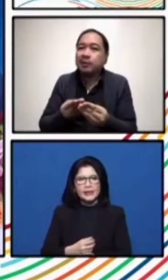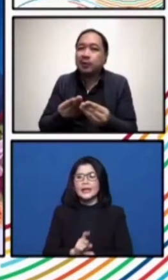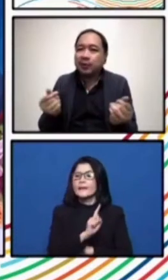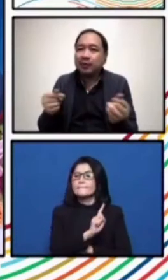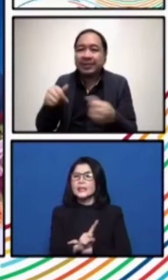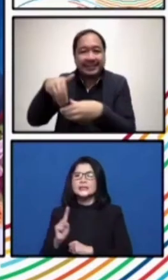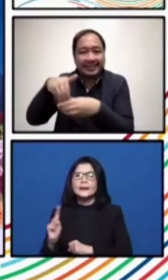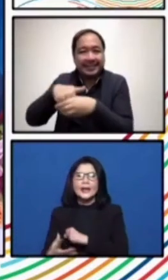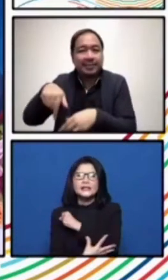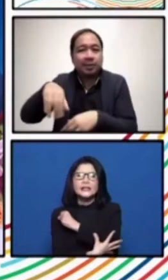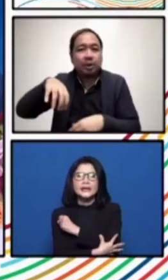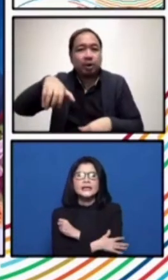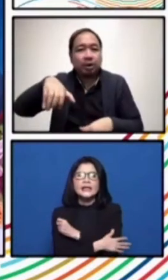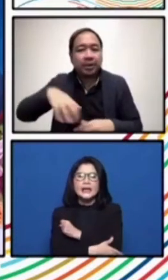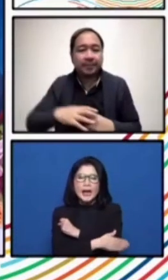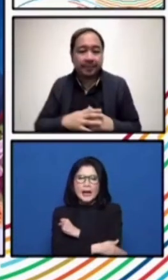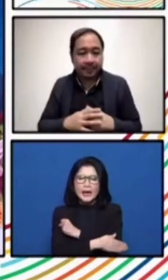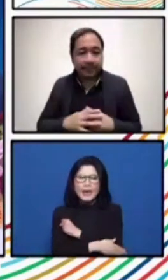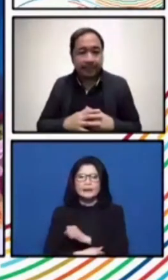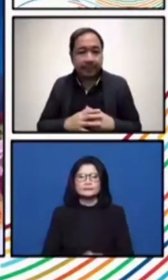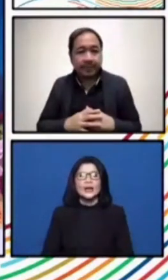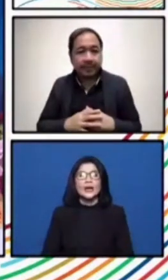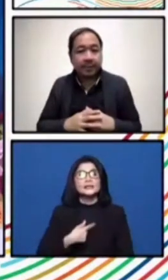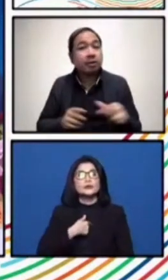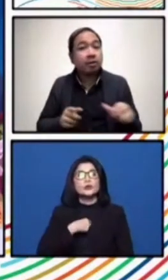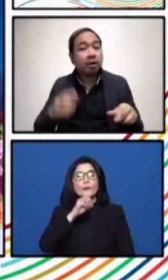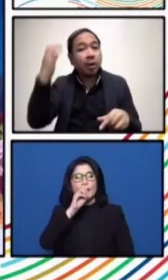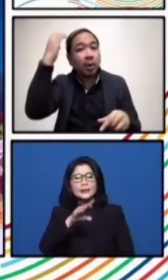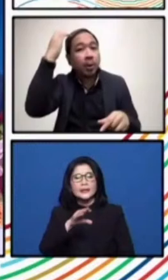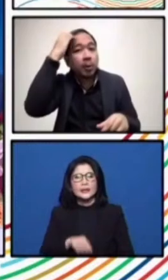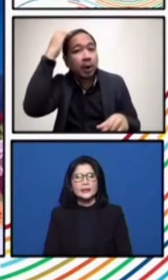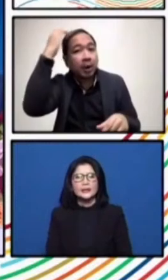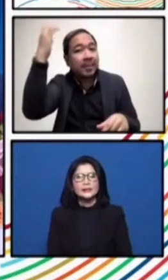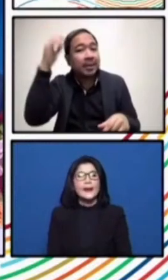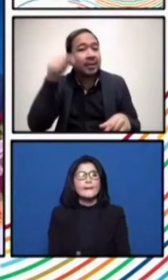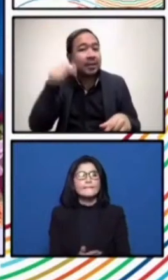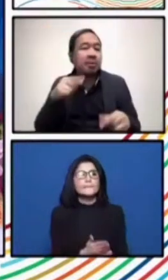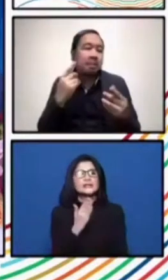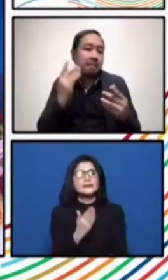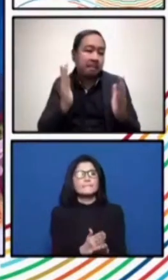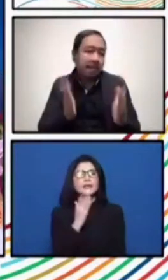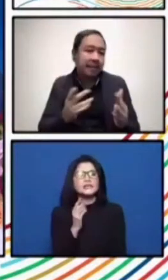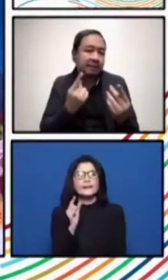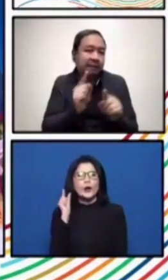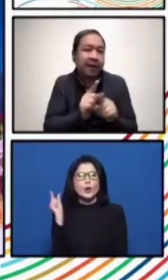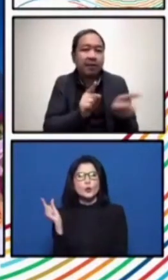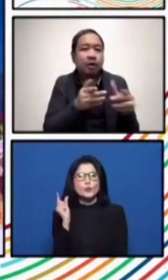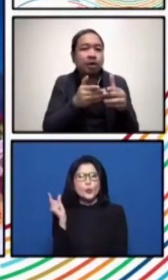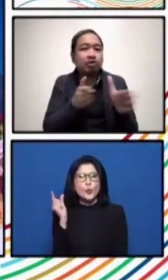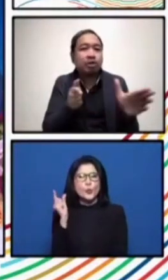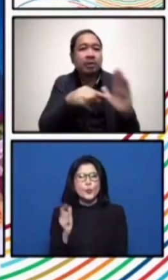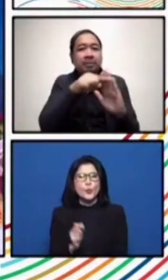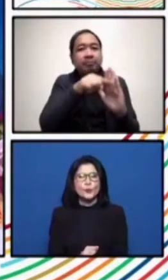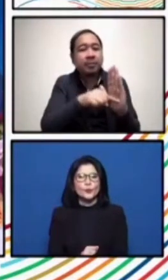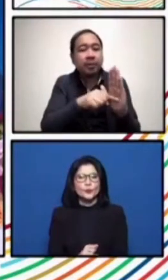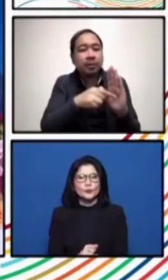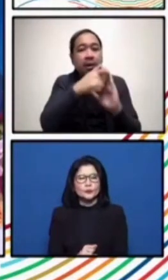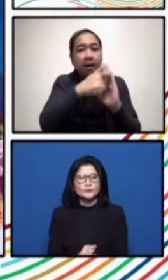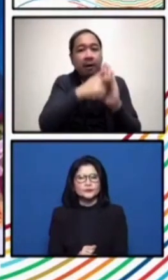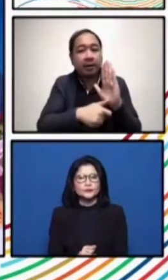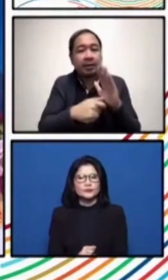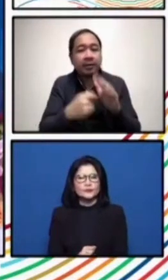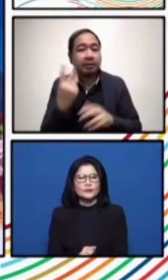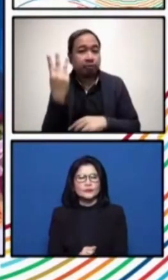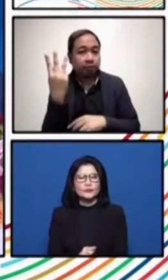certainly I want to stress the state party that the general principle of article 3 of the clpd are